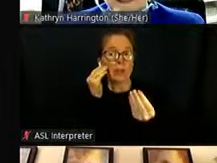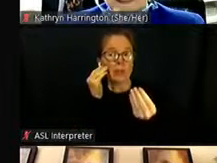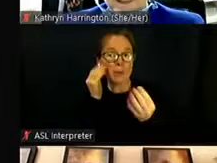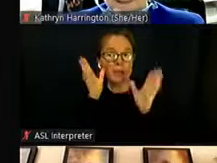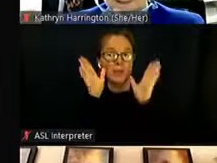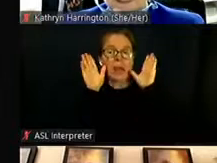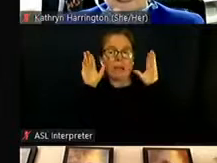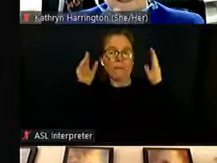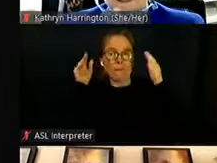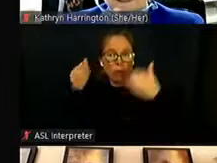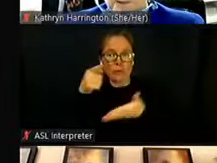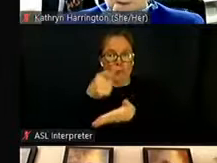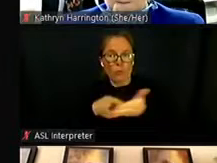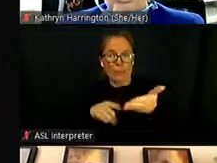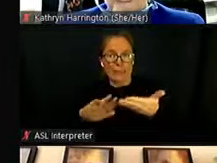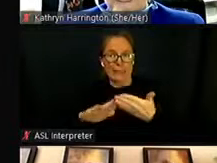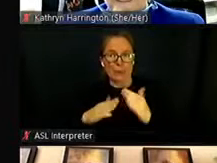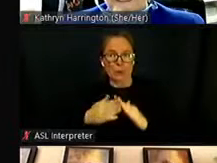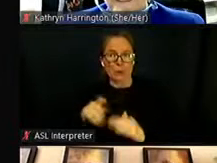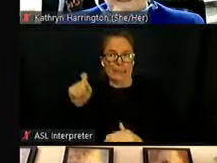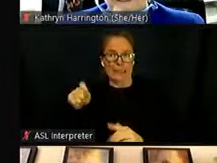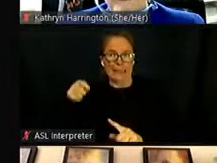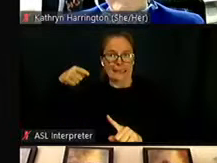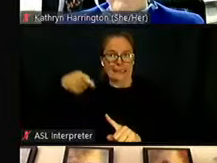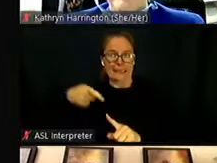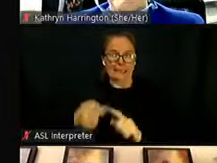most important thing here. Next slide.